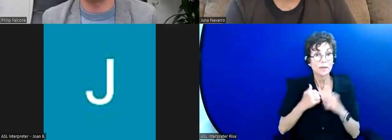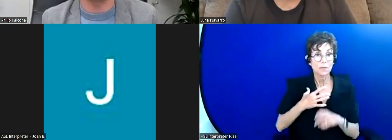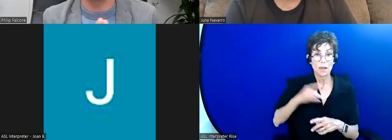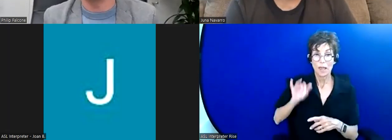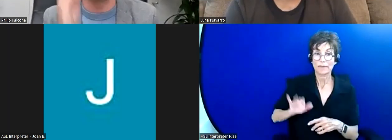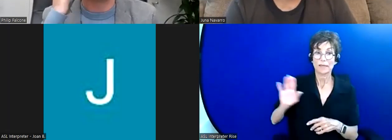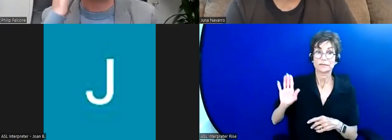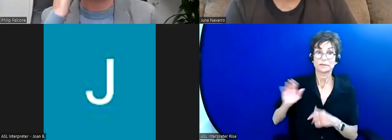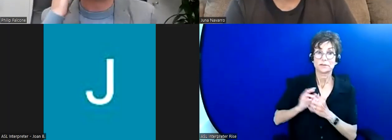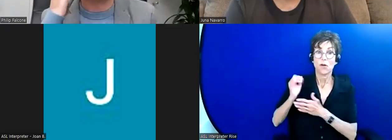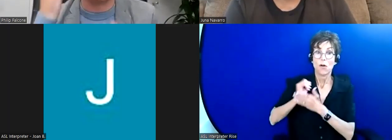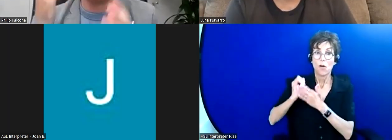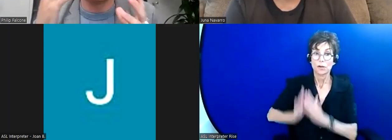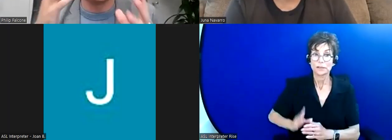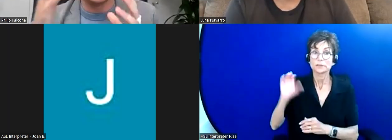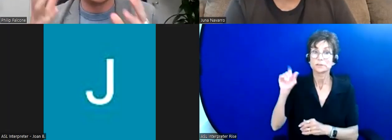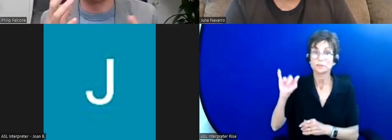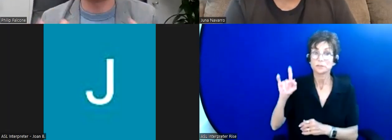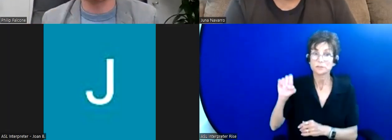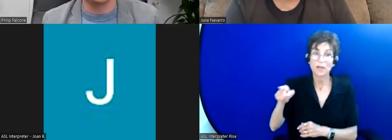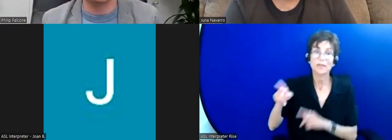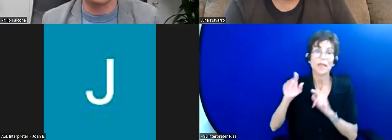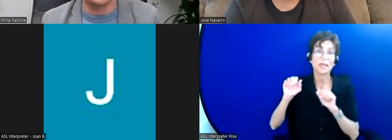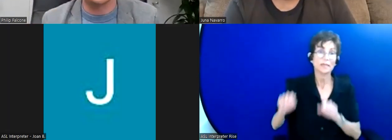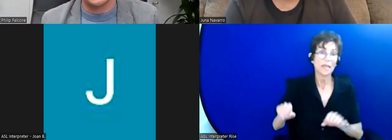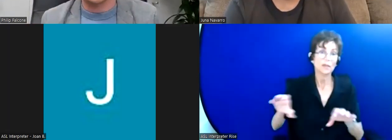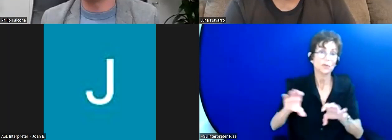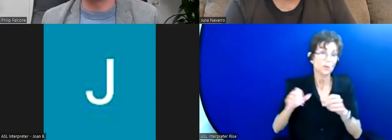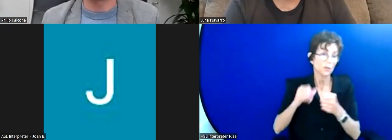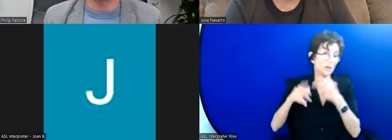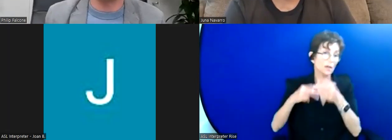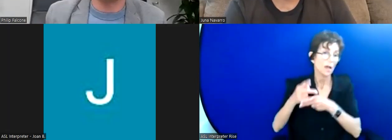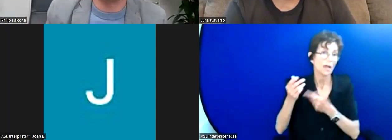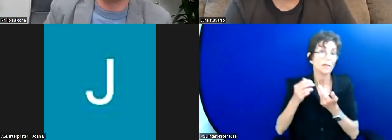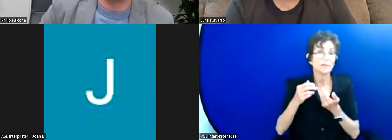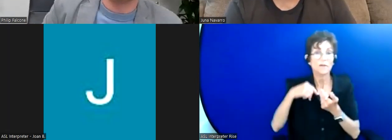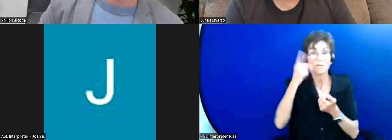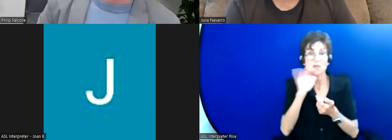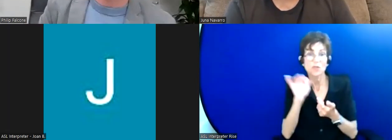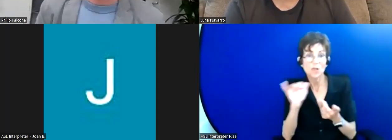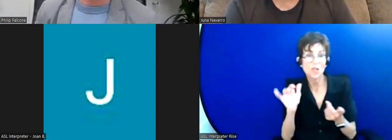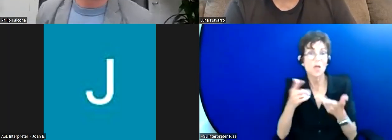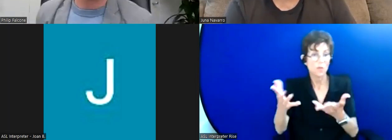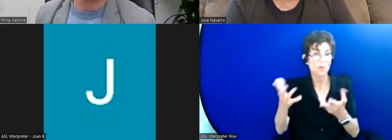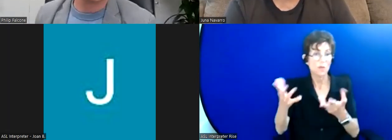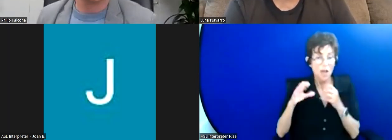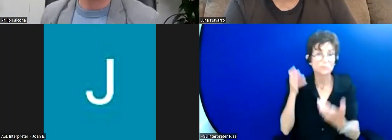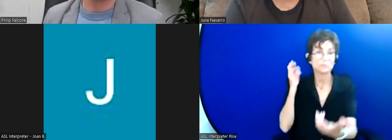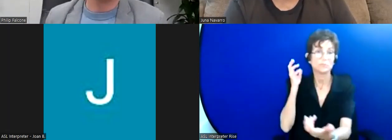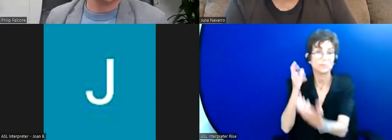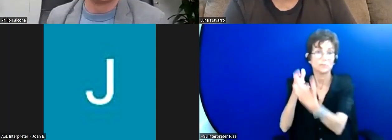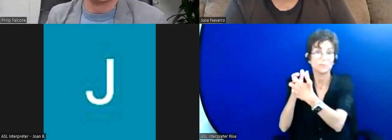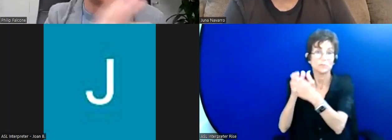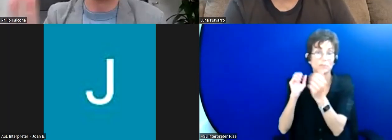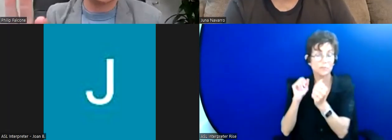have the ability to do the type of look that we're going for. And so we maybe won't pay them the the cost for a